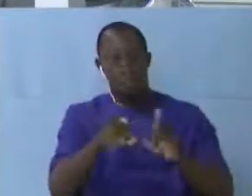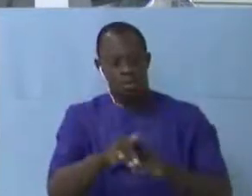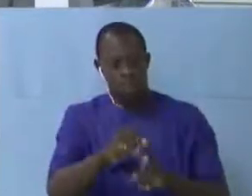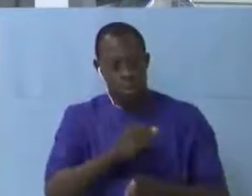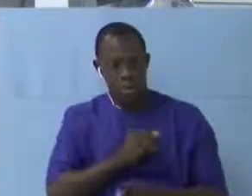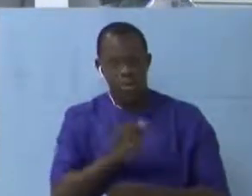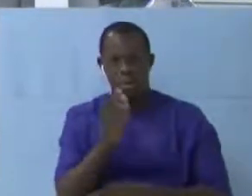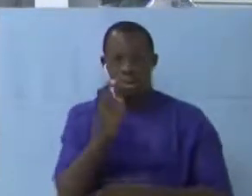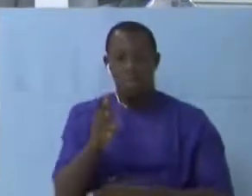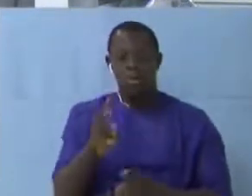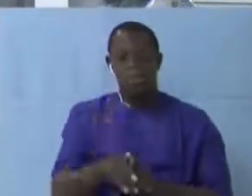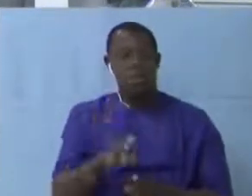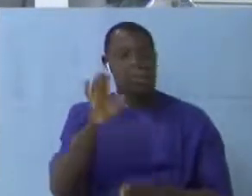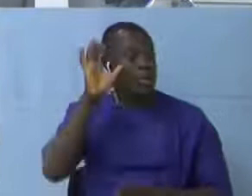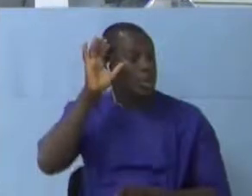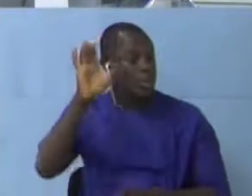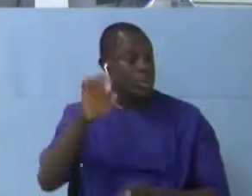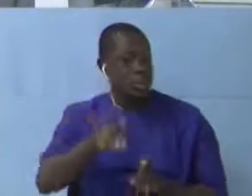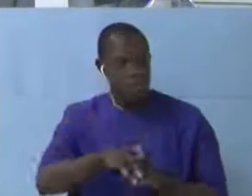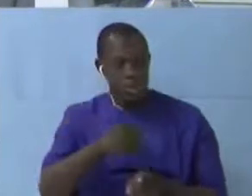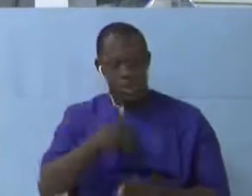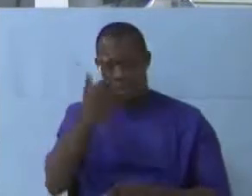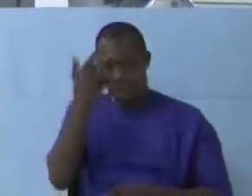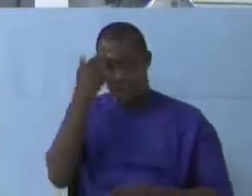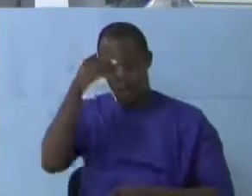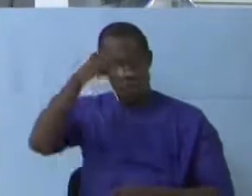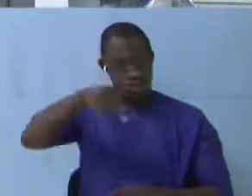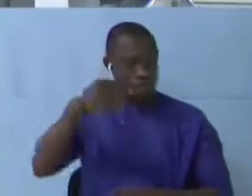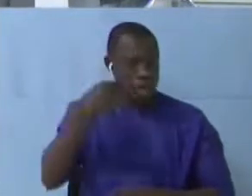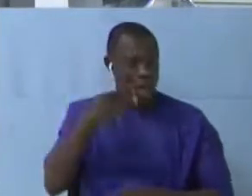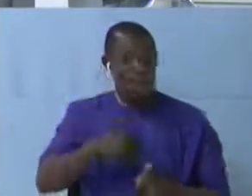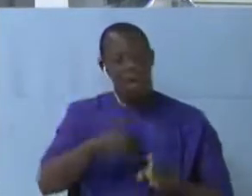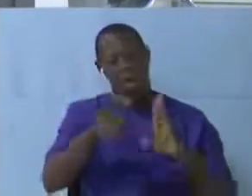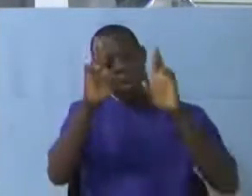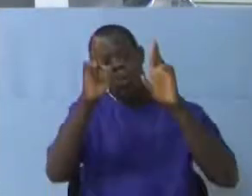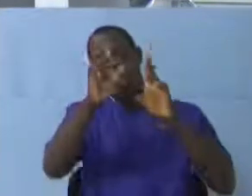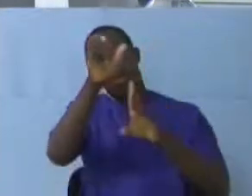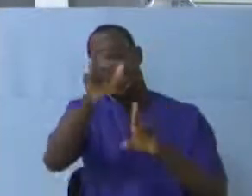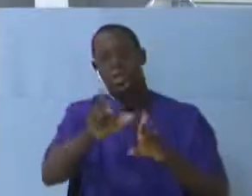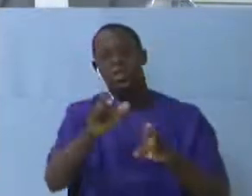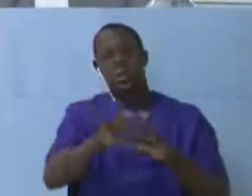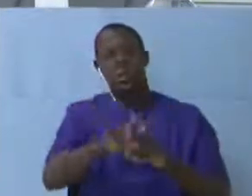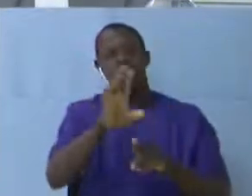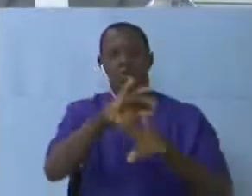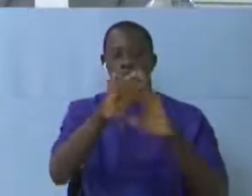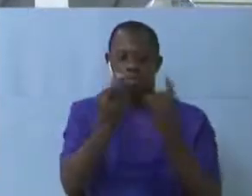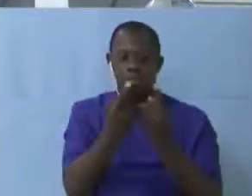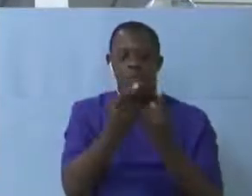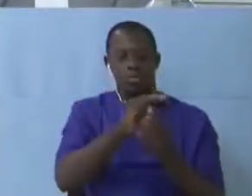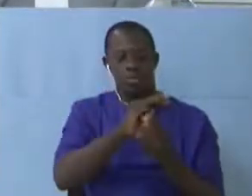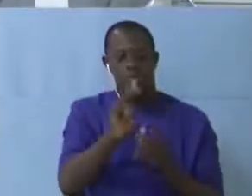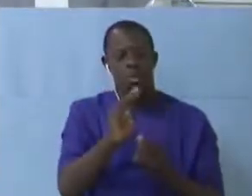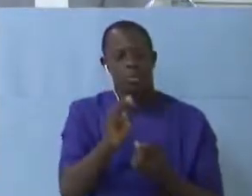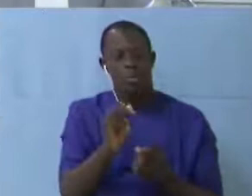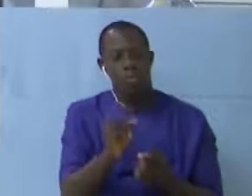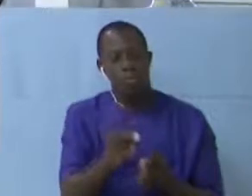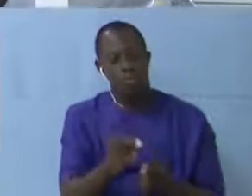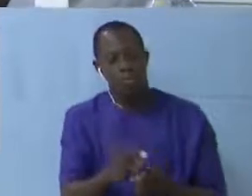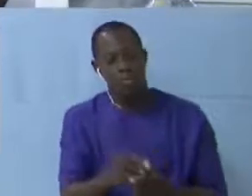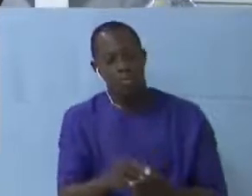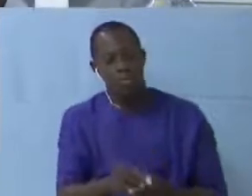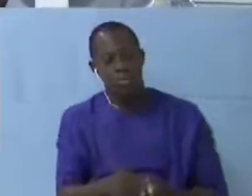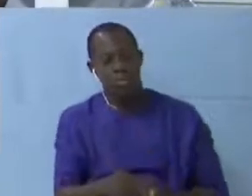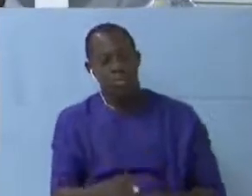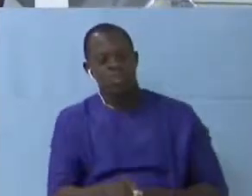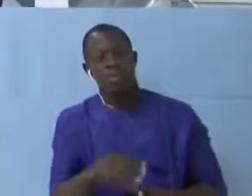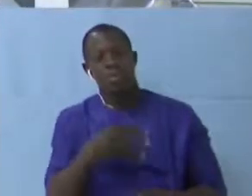Taimam, I hope I won't just be hit hard. But thank you. Yes, just some